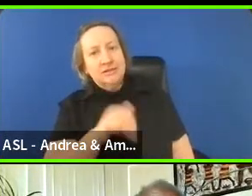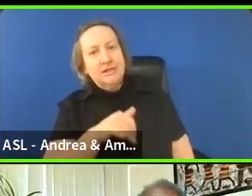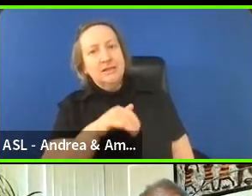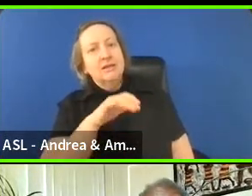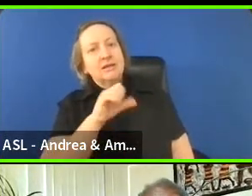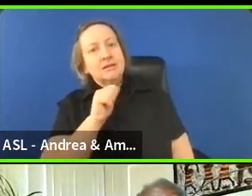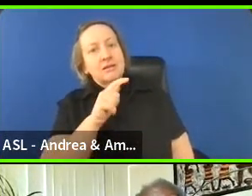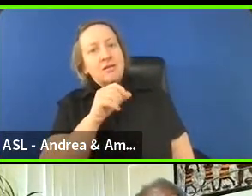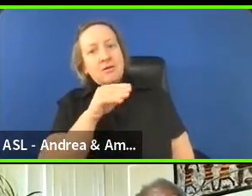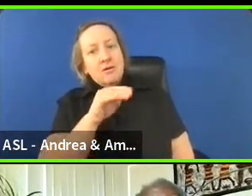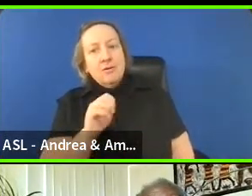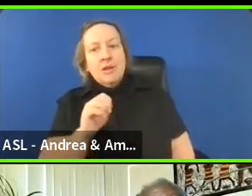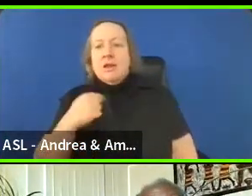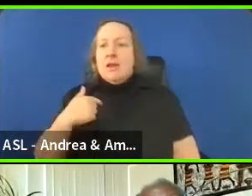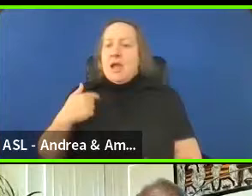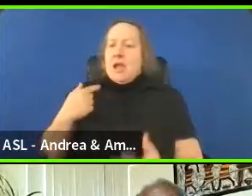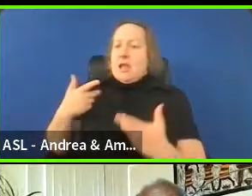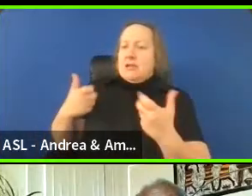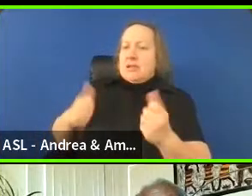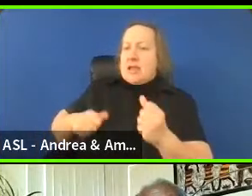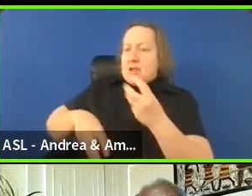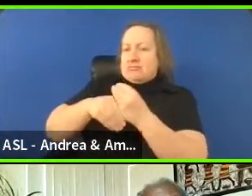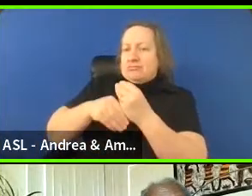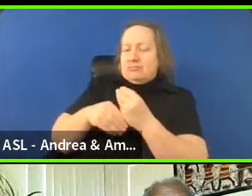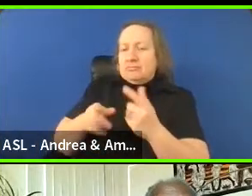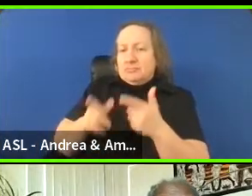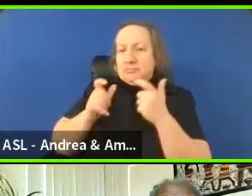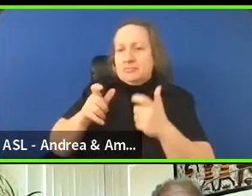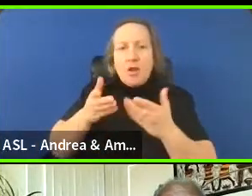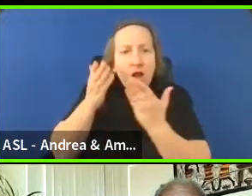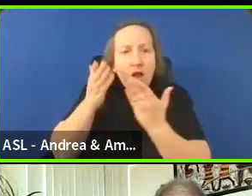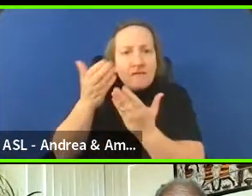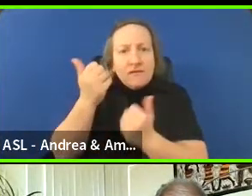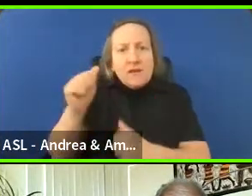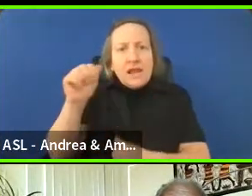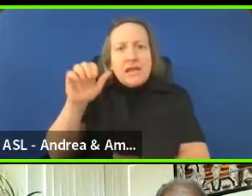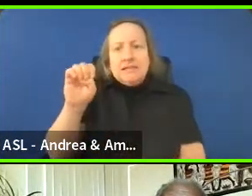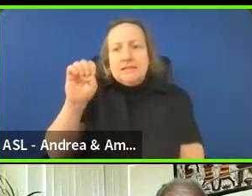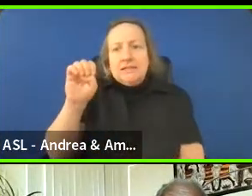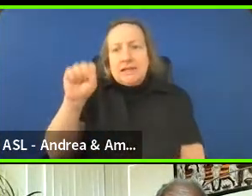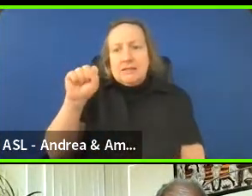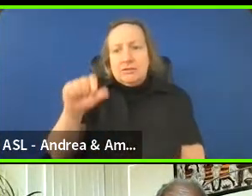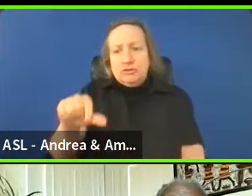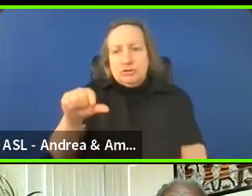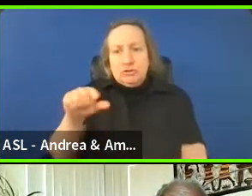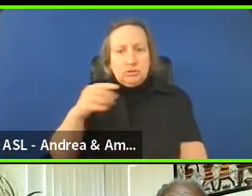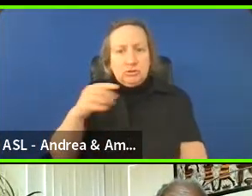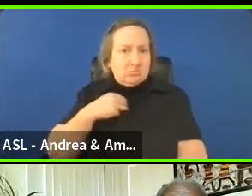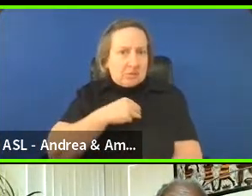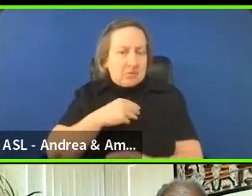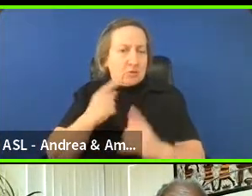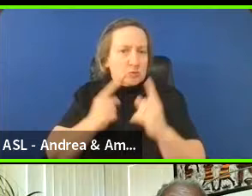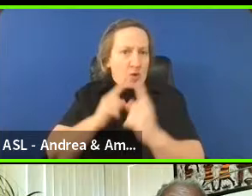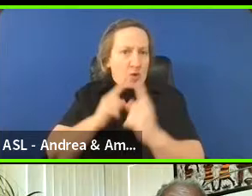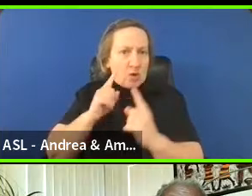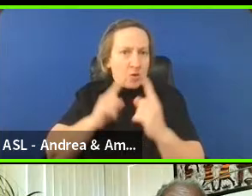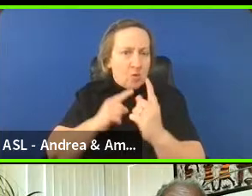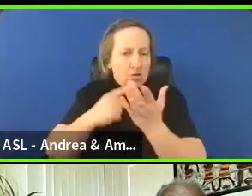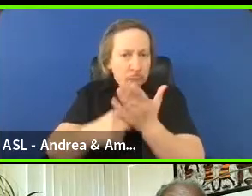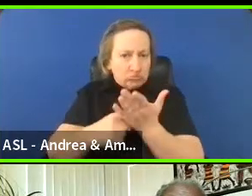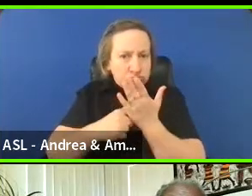quick and offer to any of the ESG members one-on-one discussions